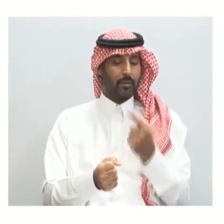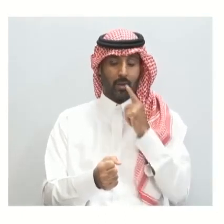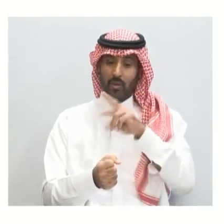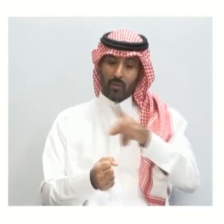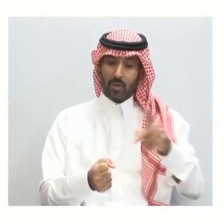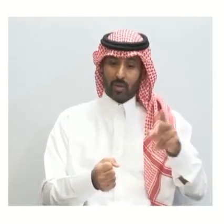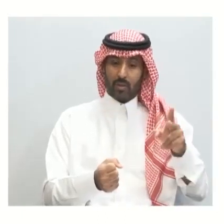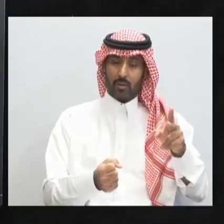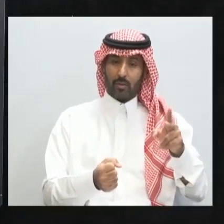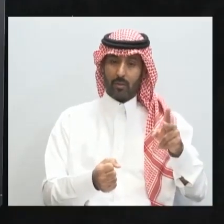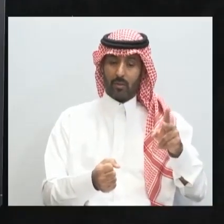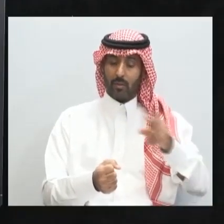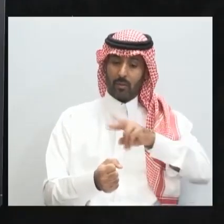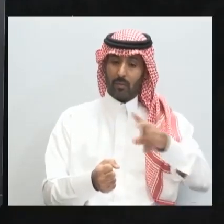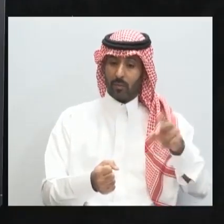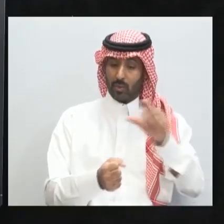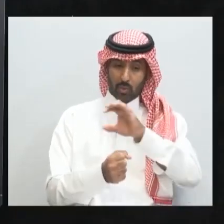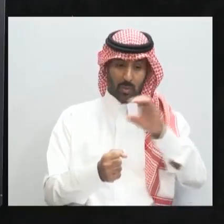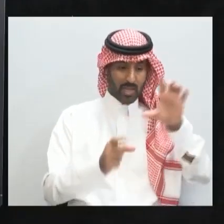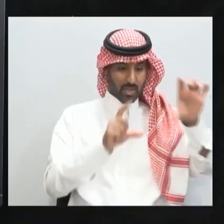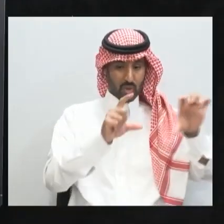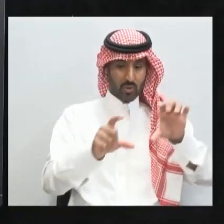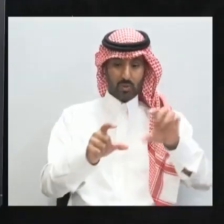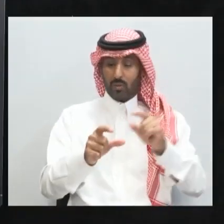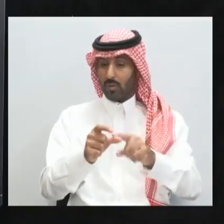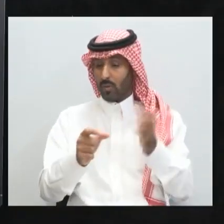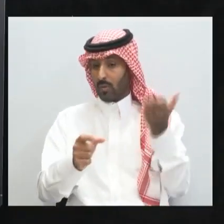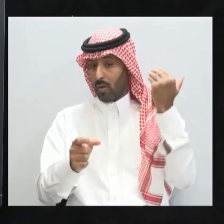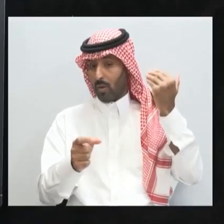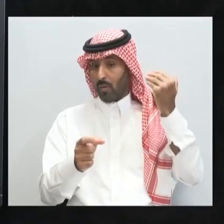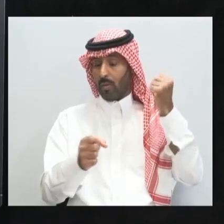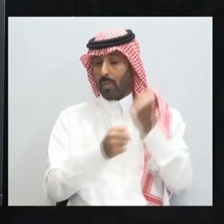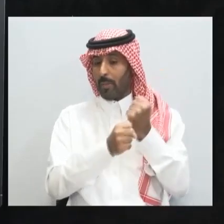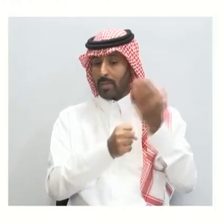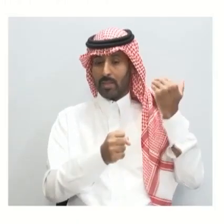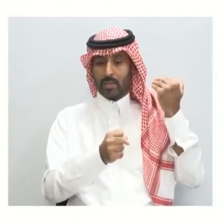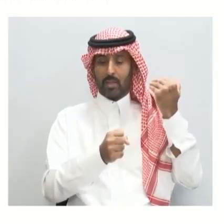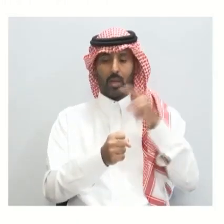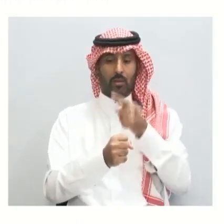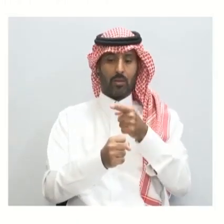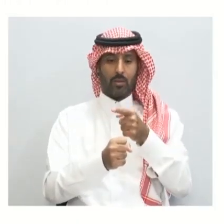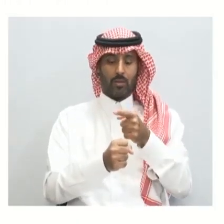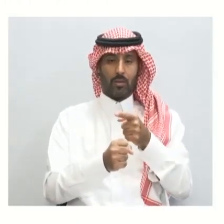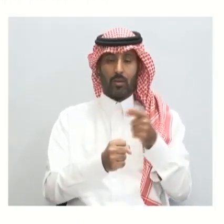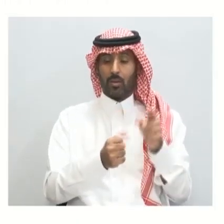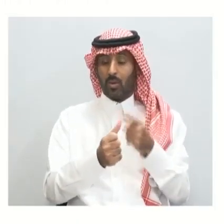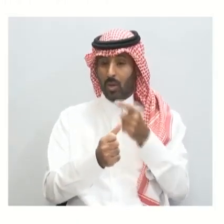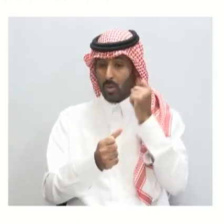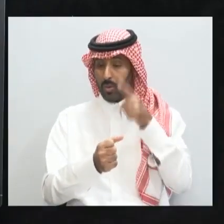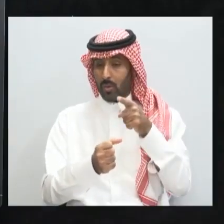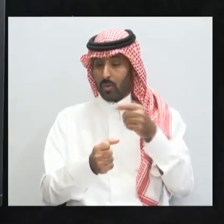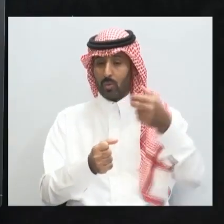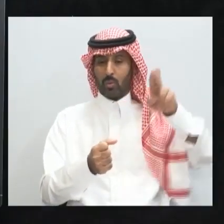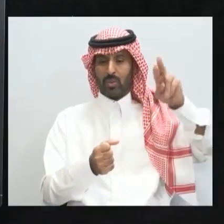the differences, of course, here, the 4 structures. And then going back to the past here, as we said, that we have your I used